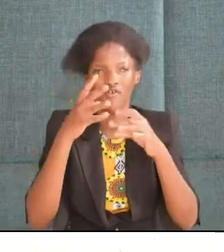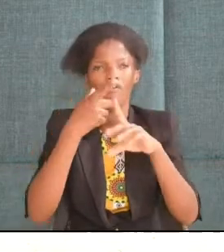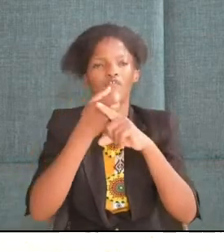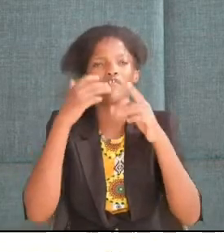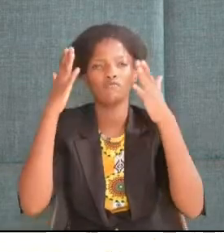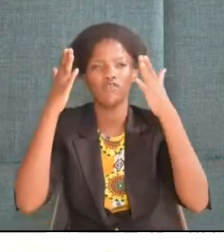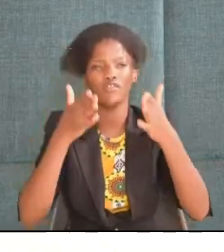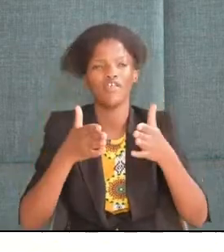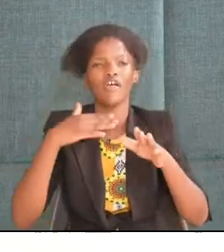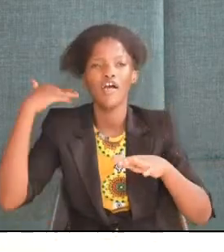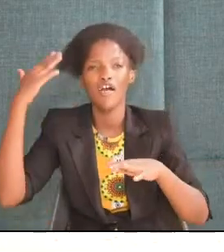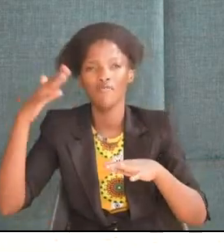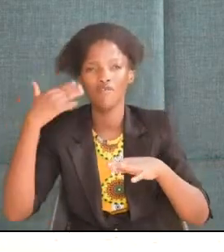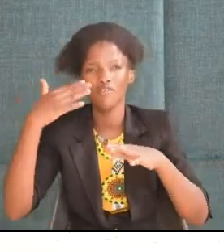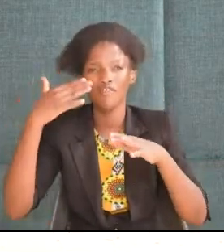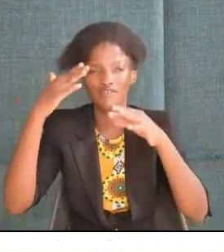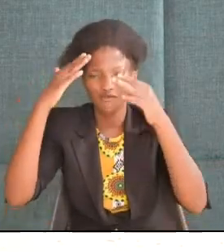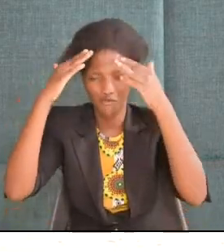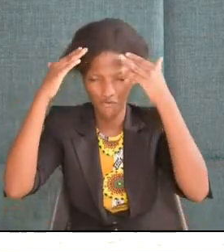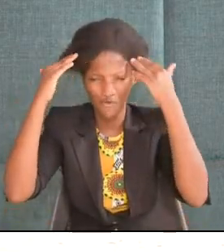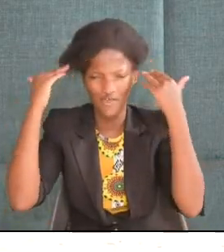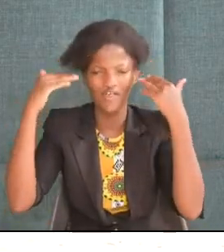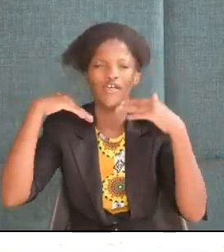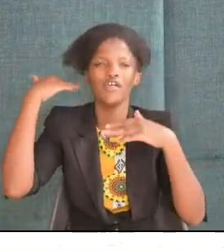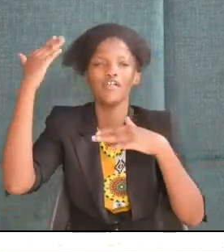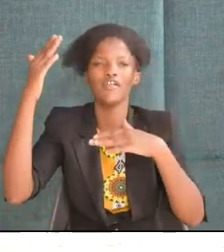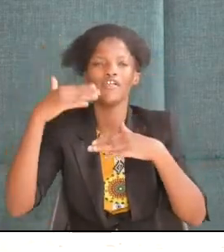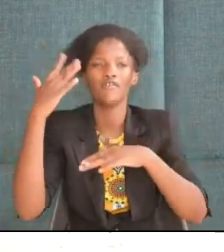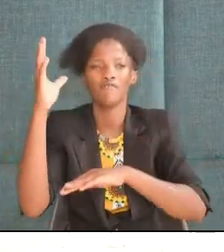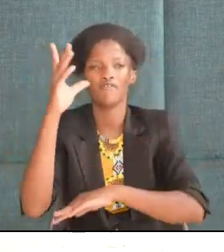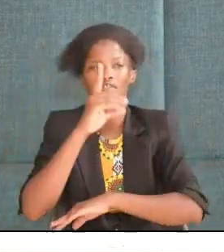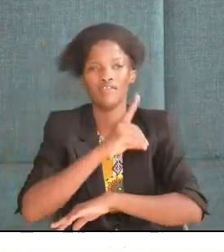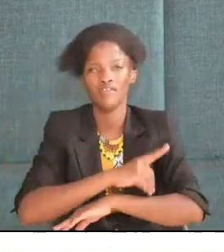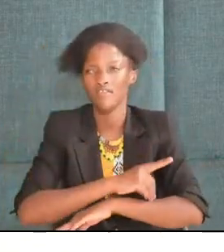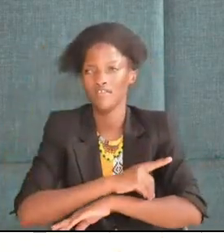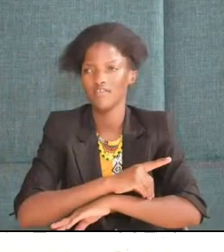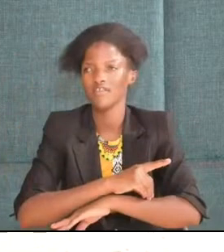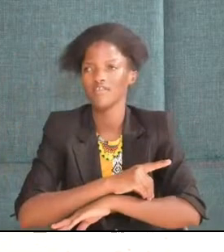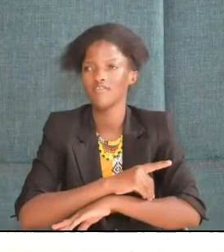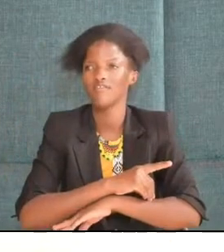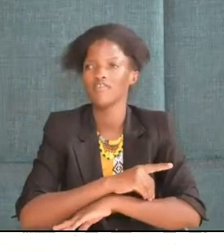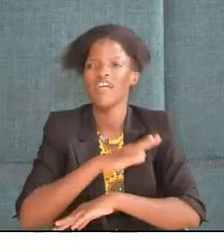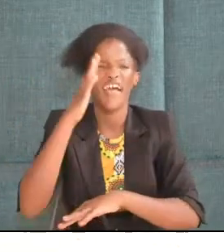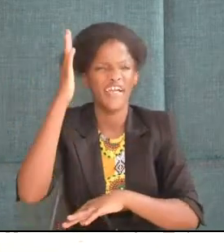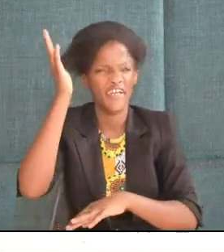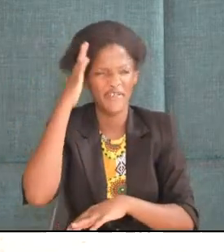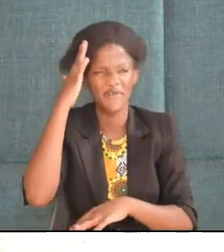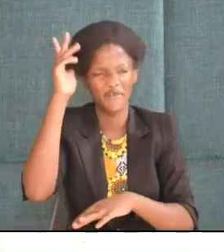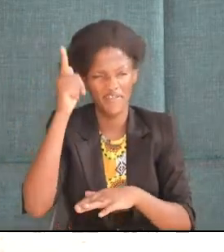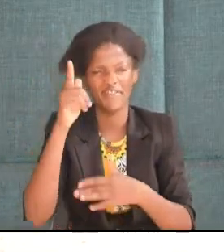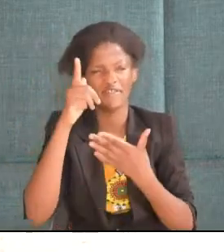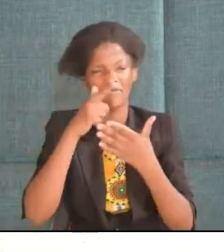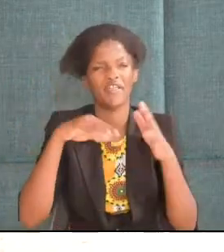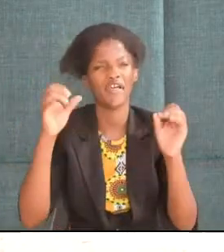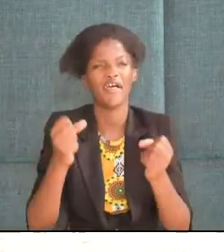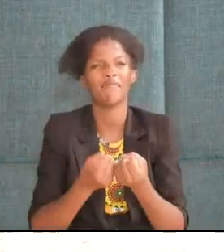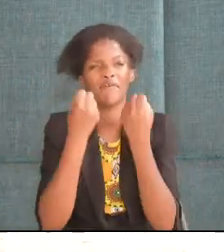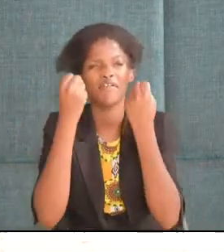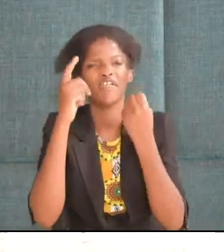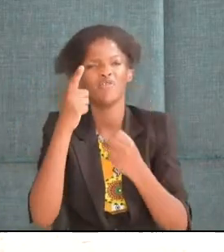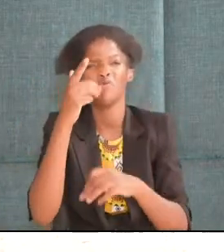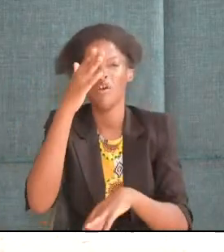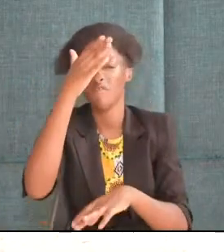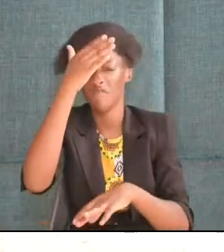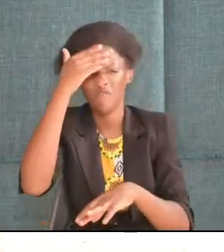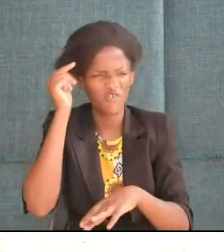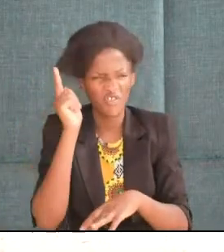today, I'll be wearing it every day. I knew it. I knew this would happen. You've lost